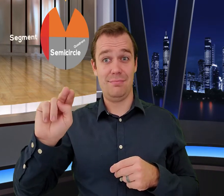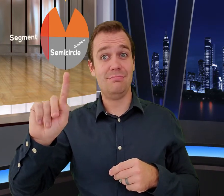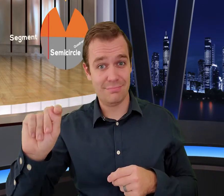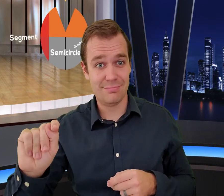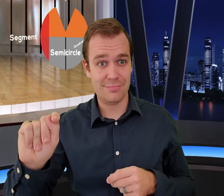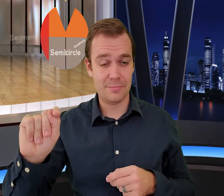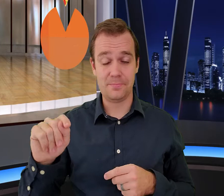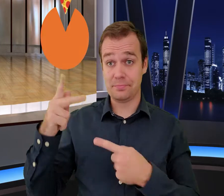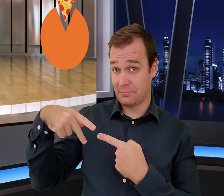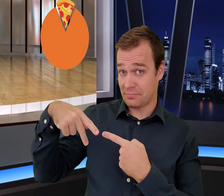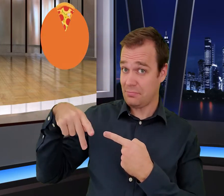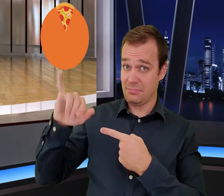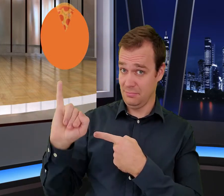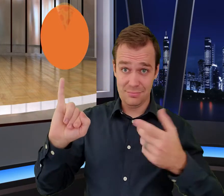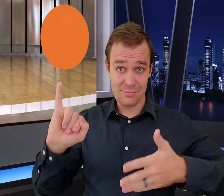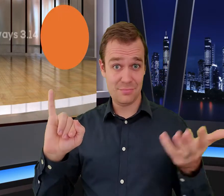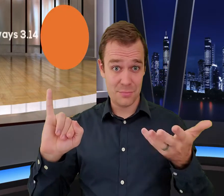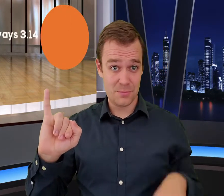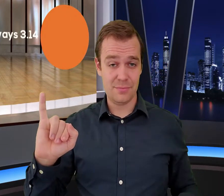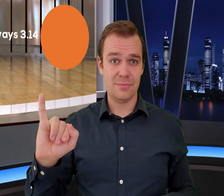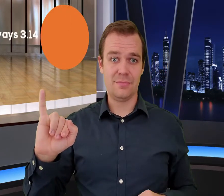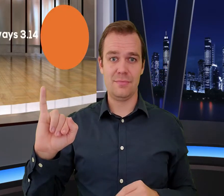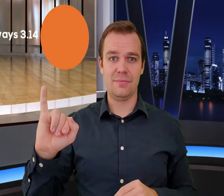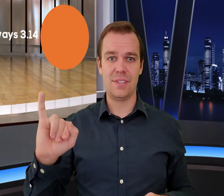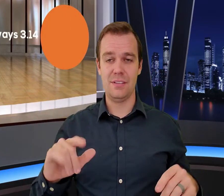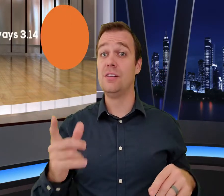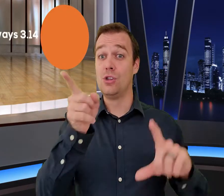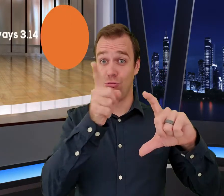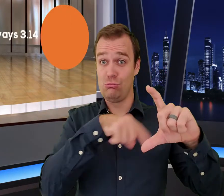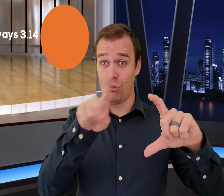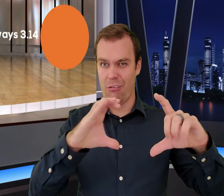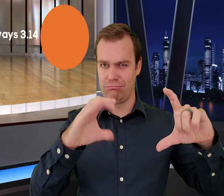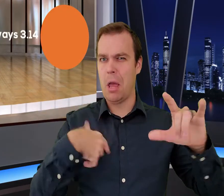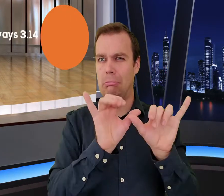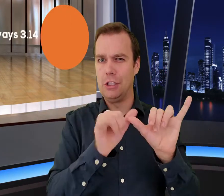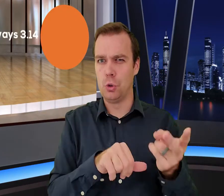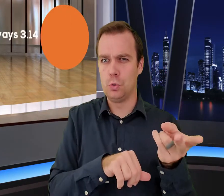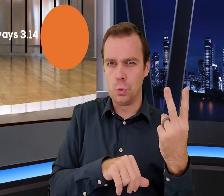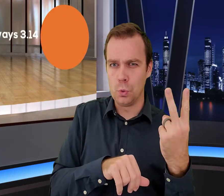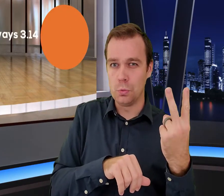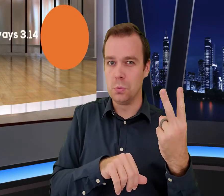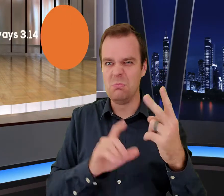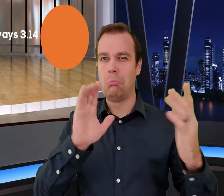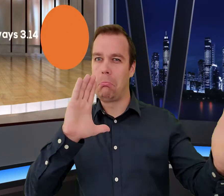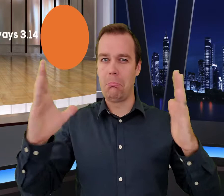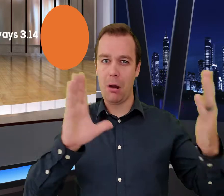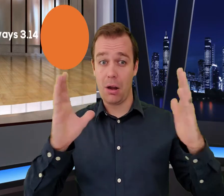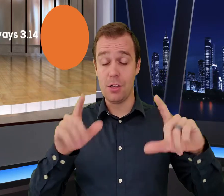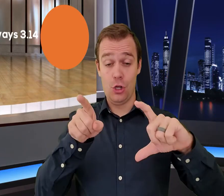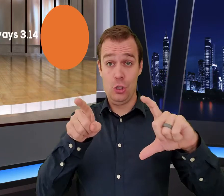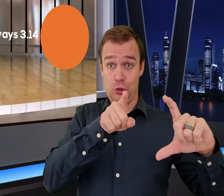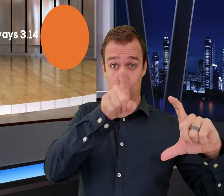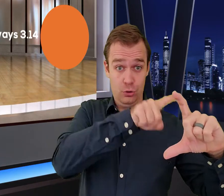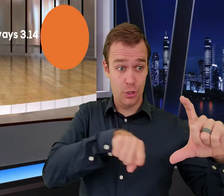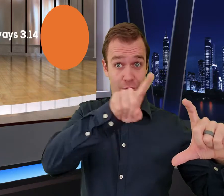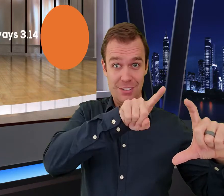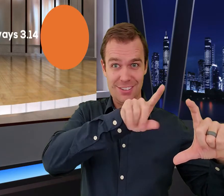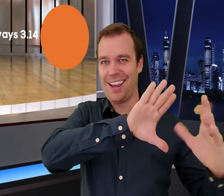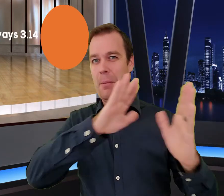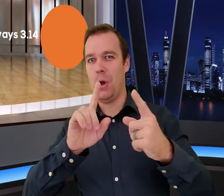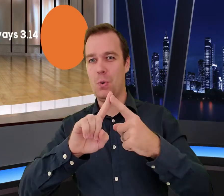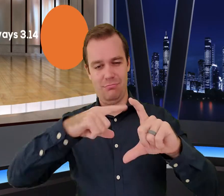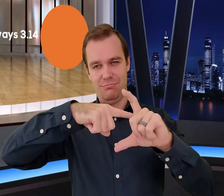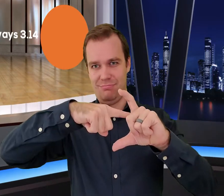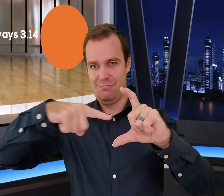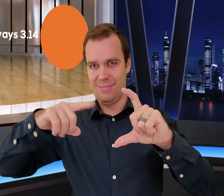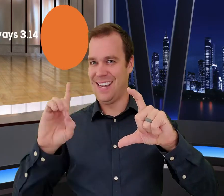a segment. Pi is the ratio of 2 different distances on a circle,